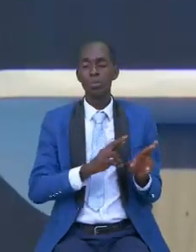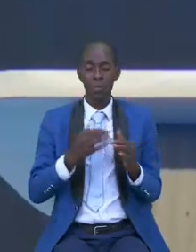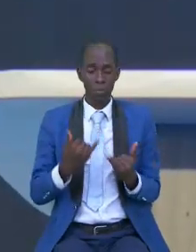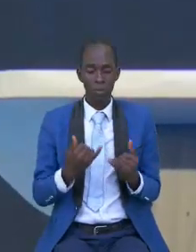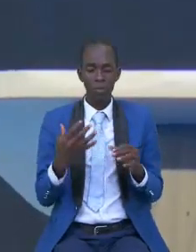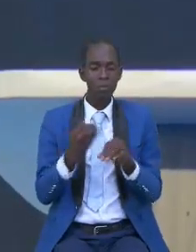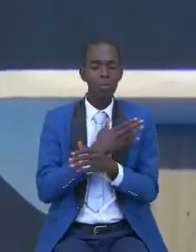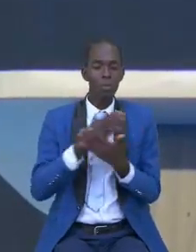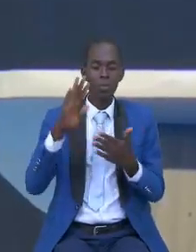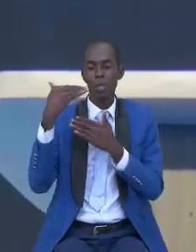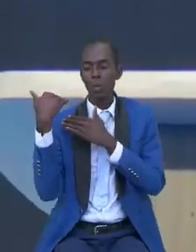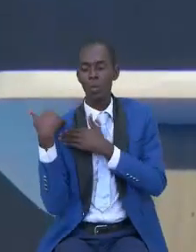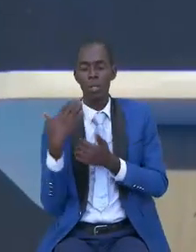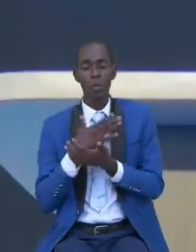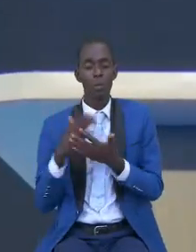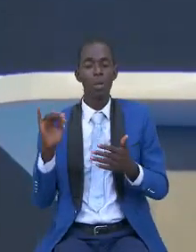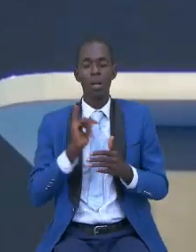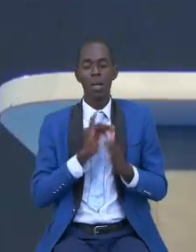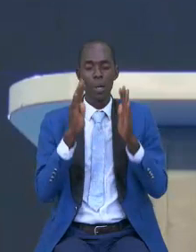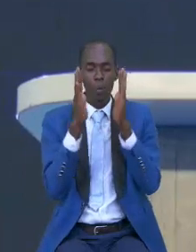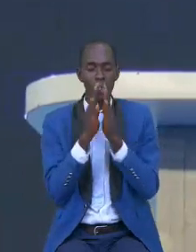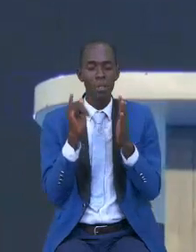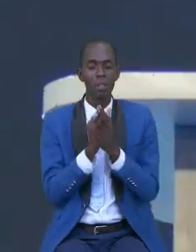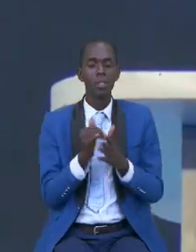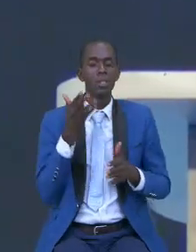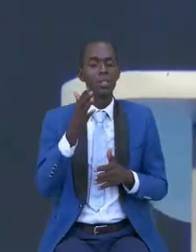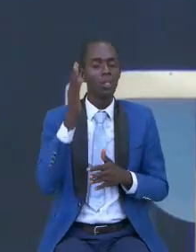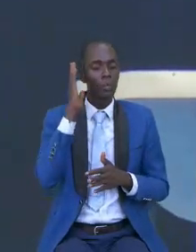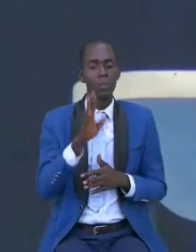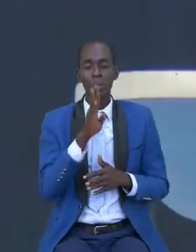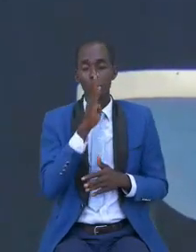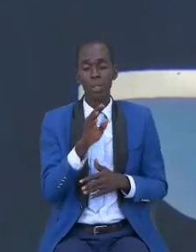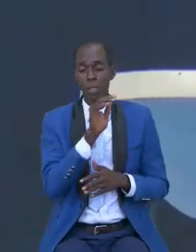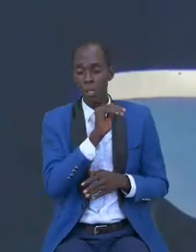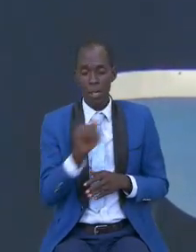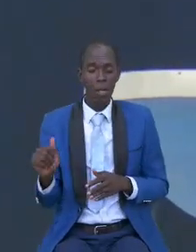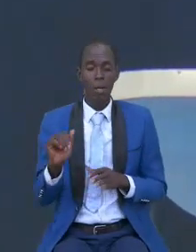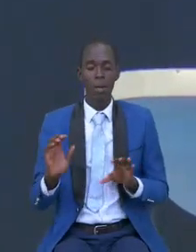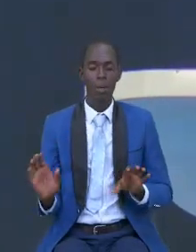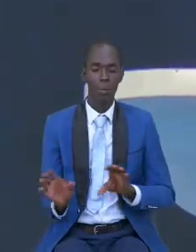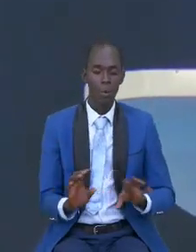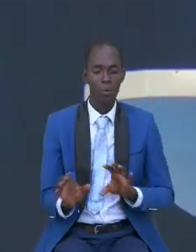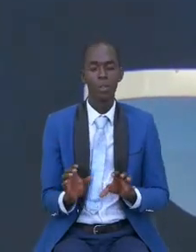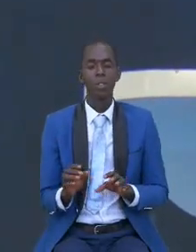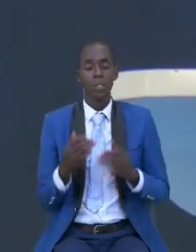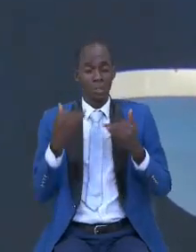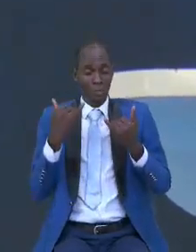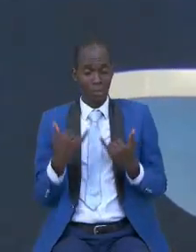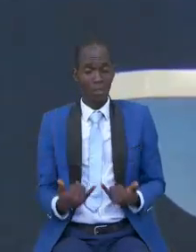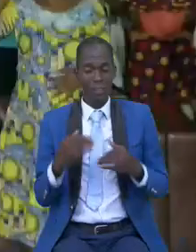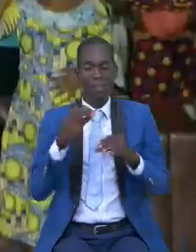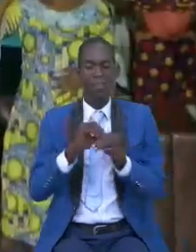burden away. And I pray there will be a realization, a performance right now